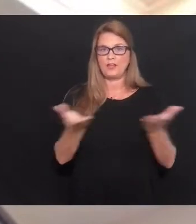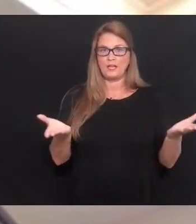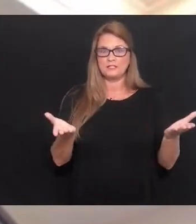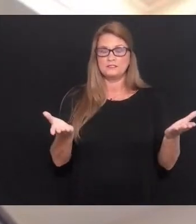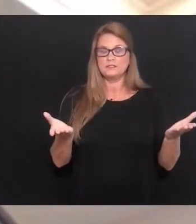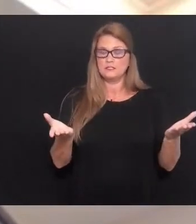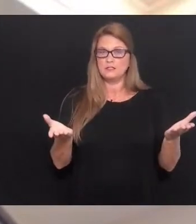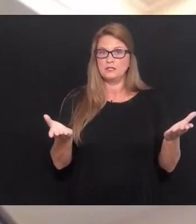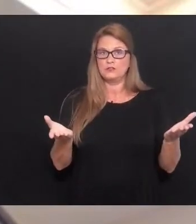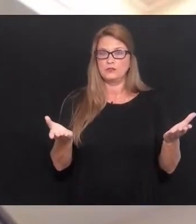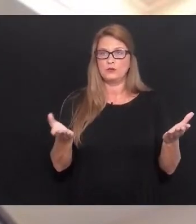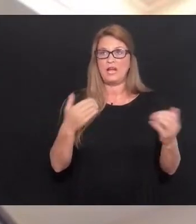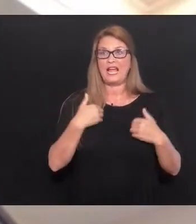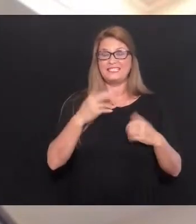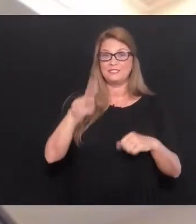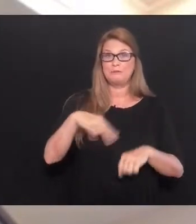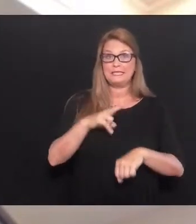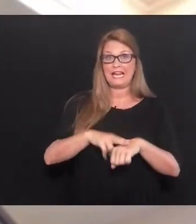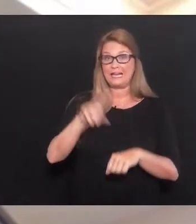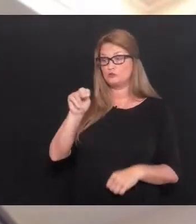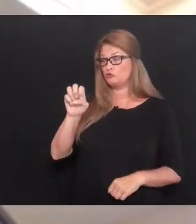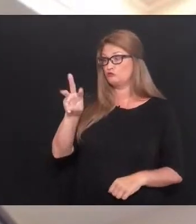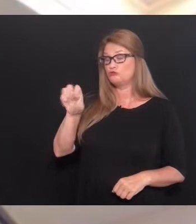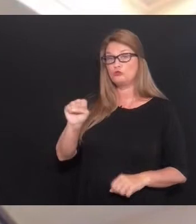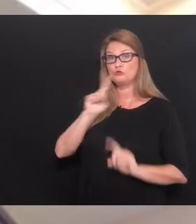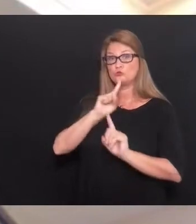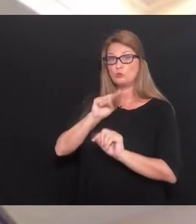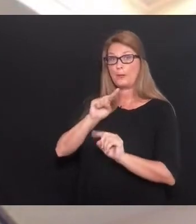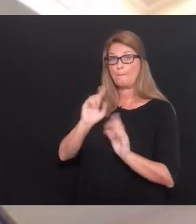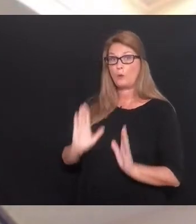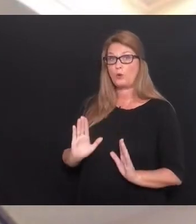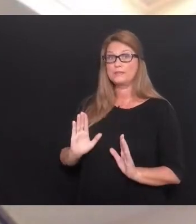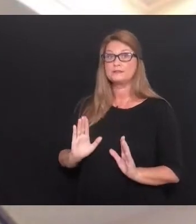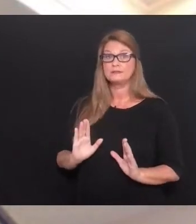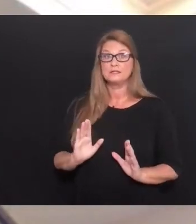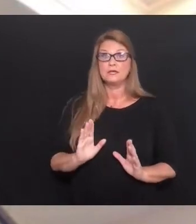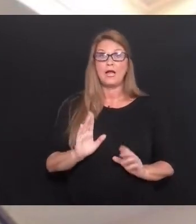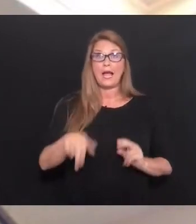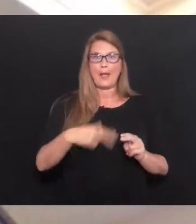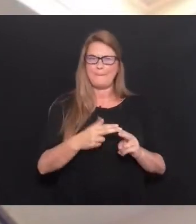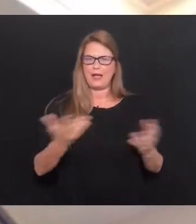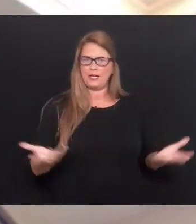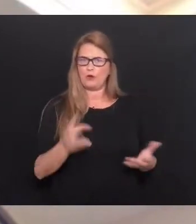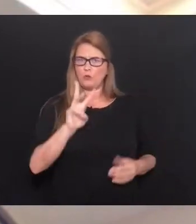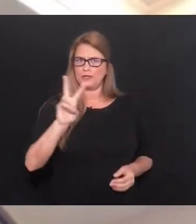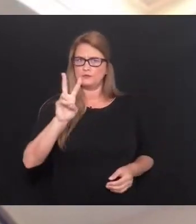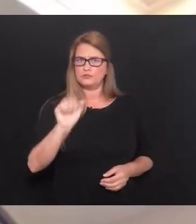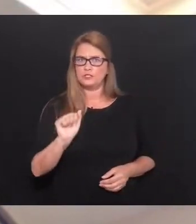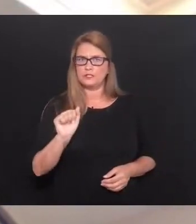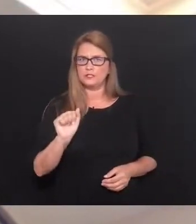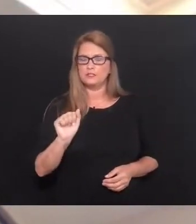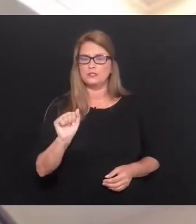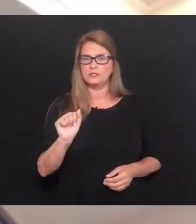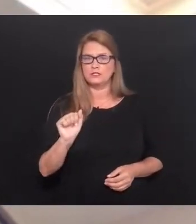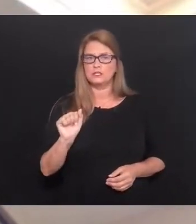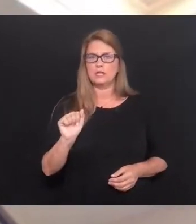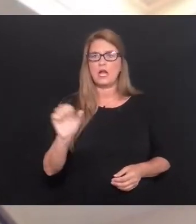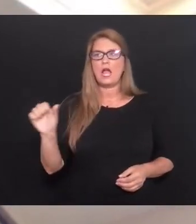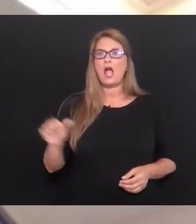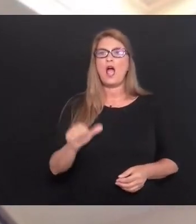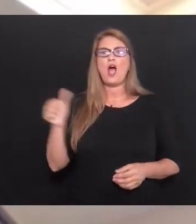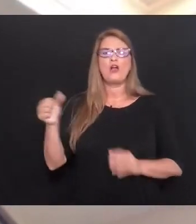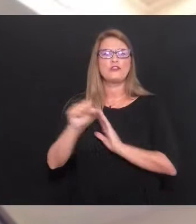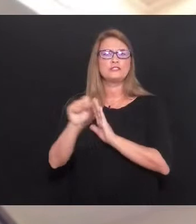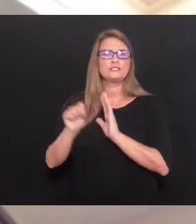been some national news reports and local news reports about West Virginia and Alaska and a couple other states ordering